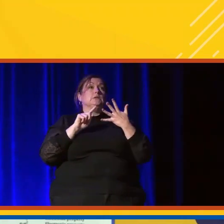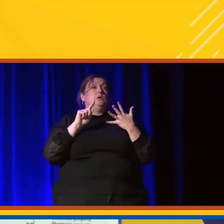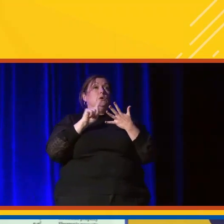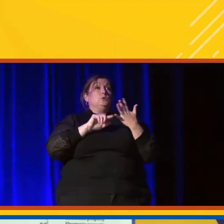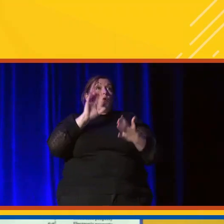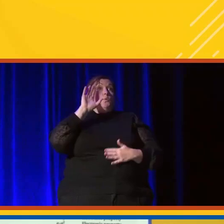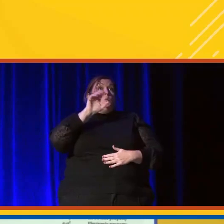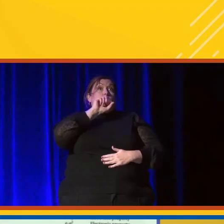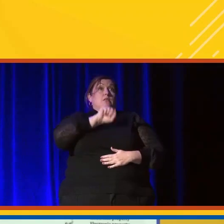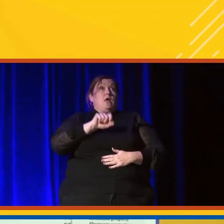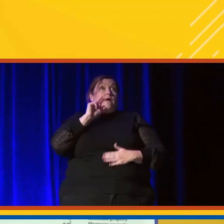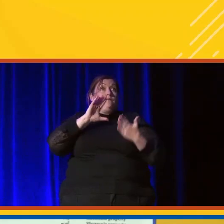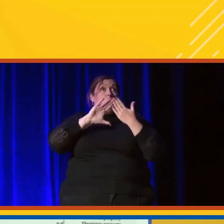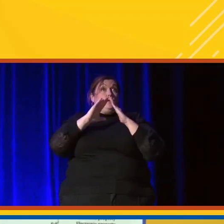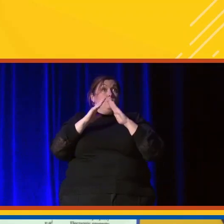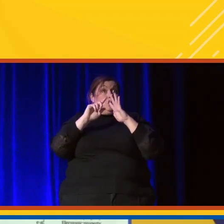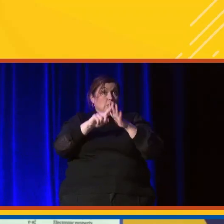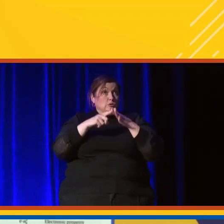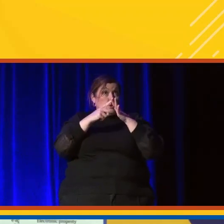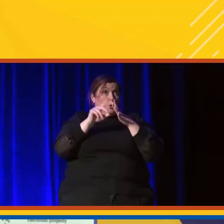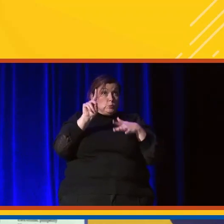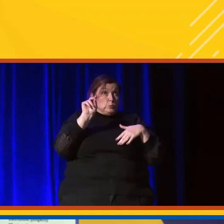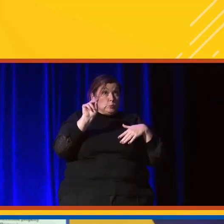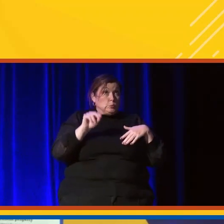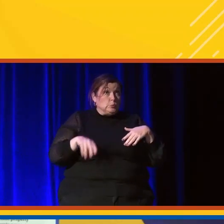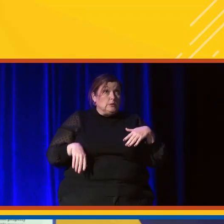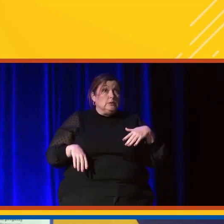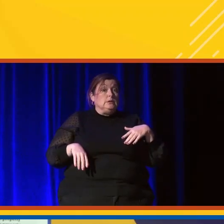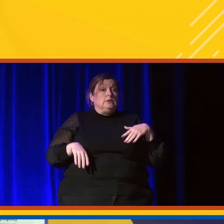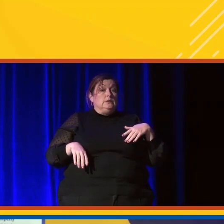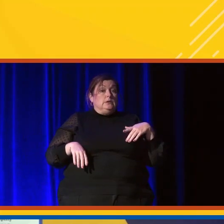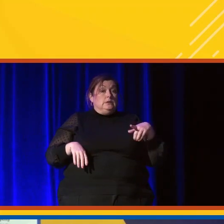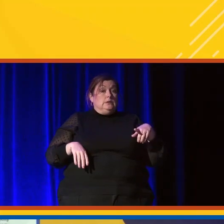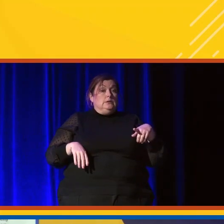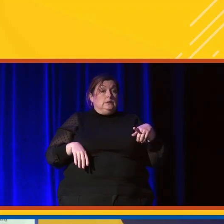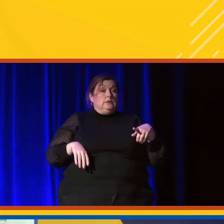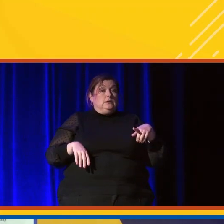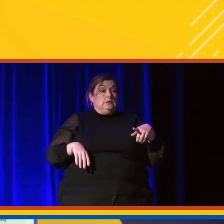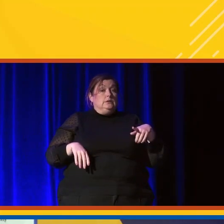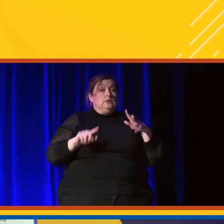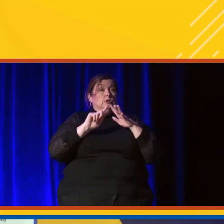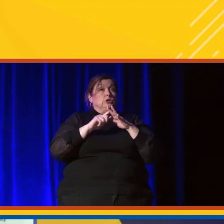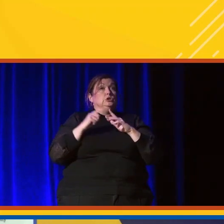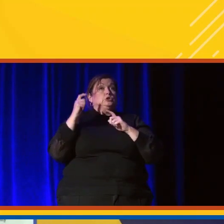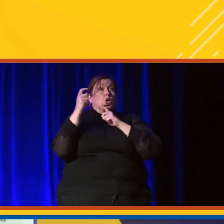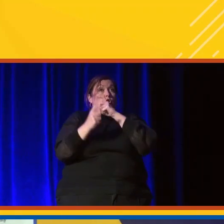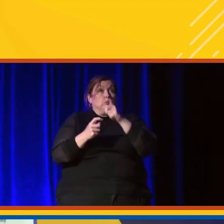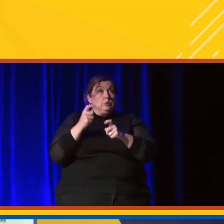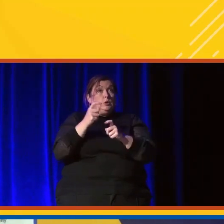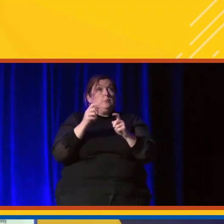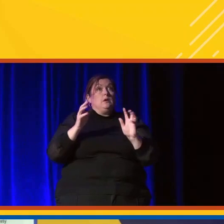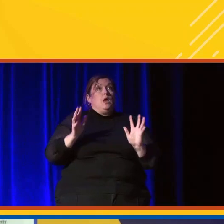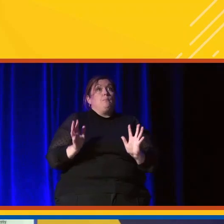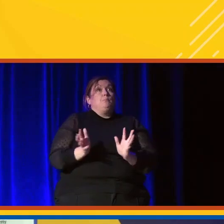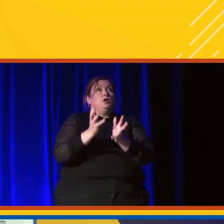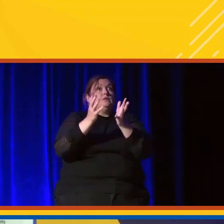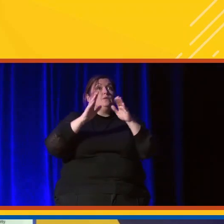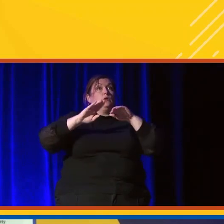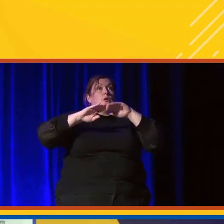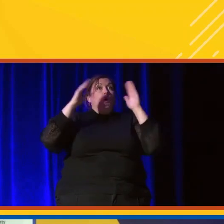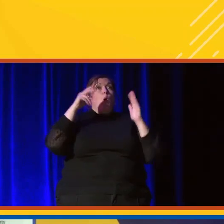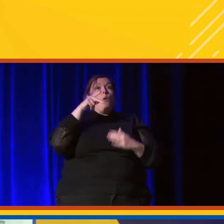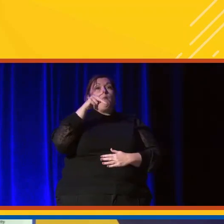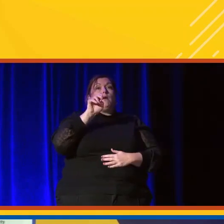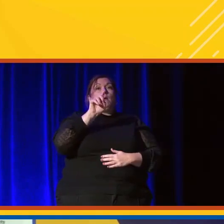would love for the community to start to do is to start contributing and pushing forward an open